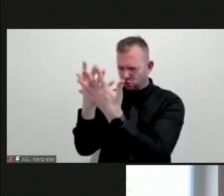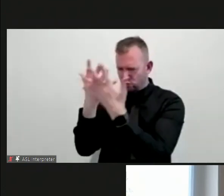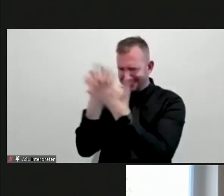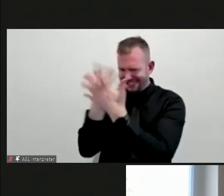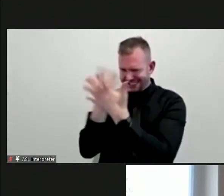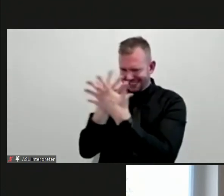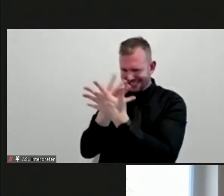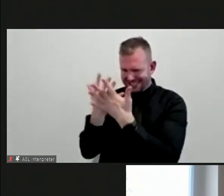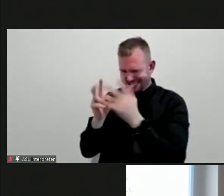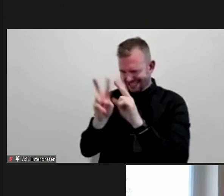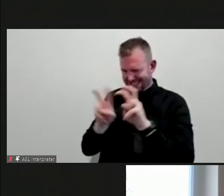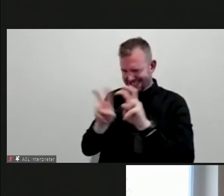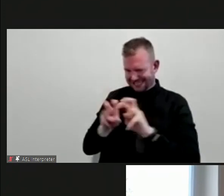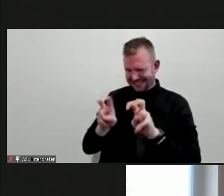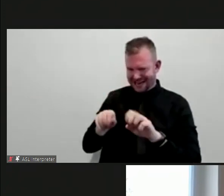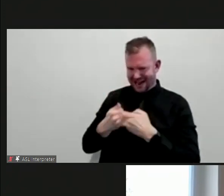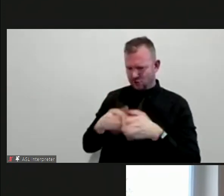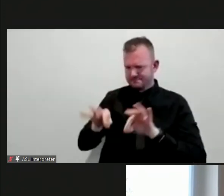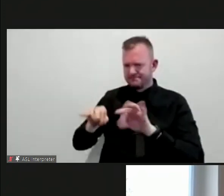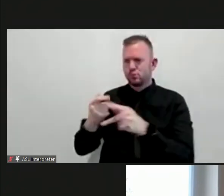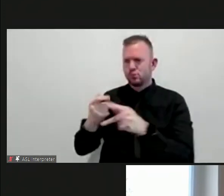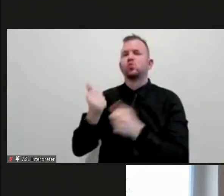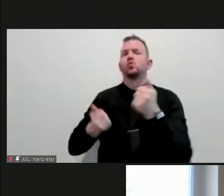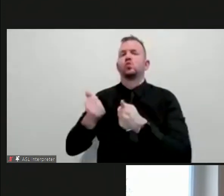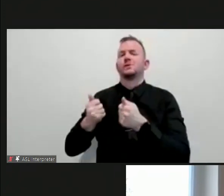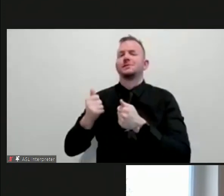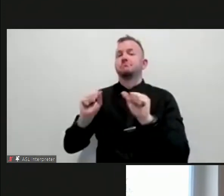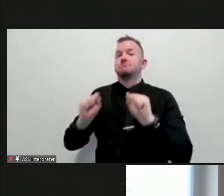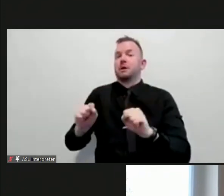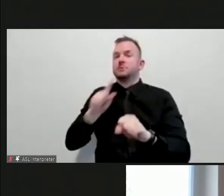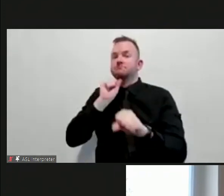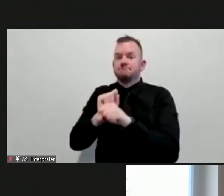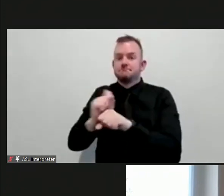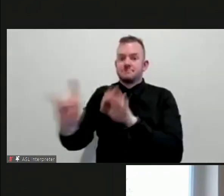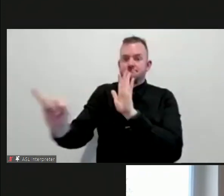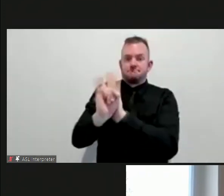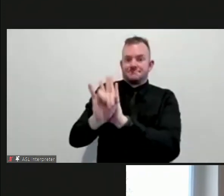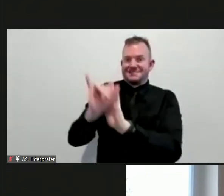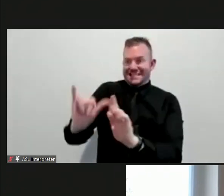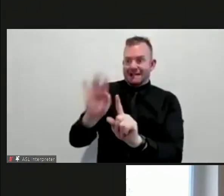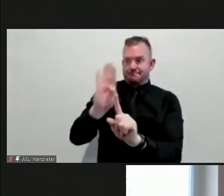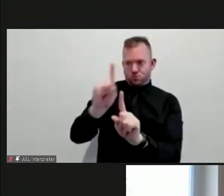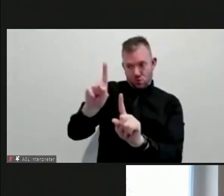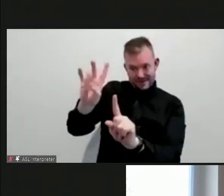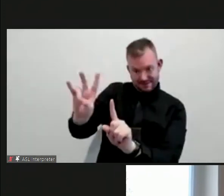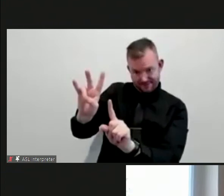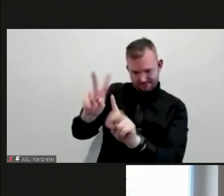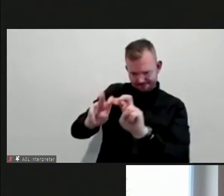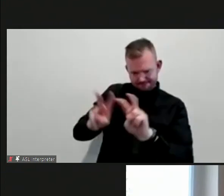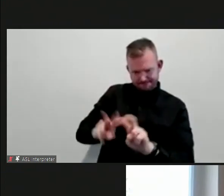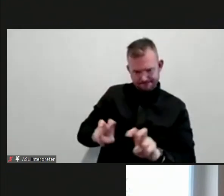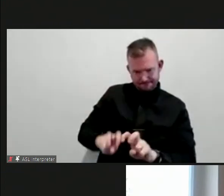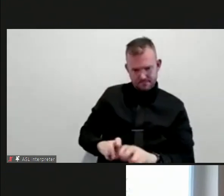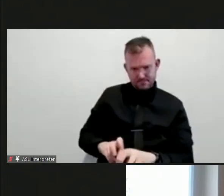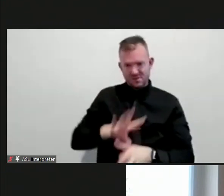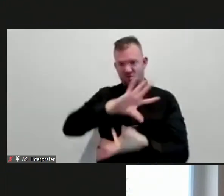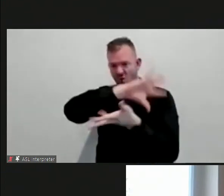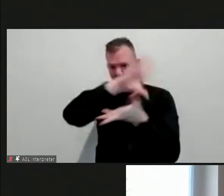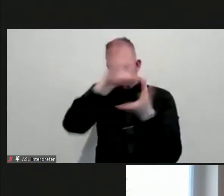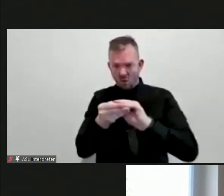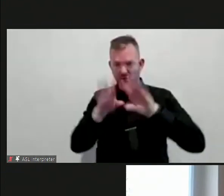be most likely to be this B117 variant. In the state right now, we think that between our state lab, which is doing about